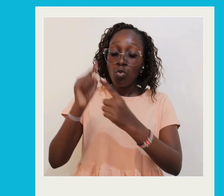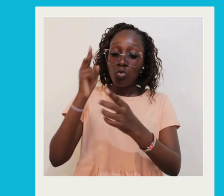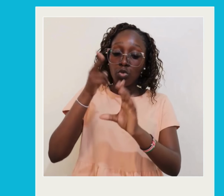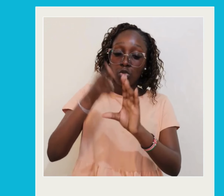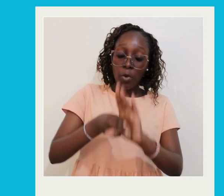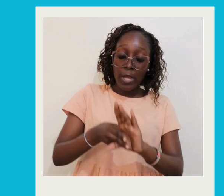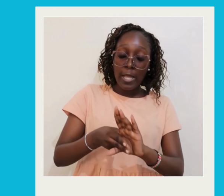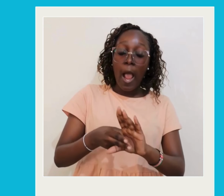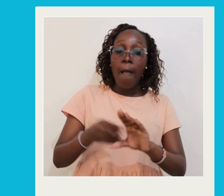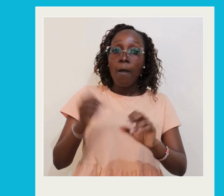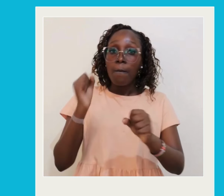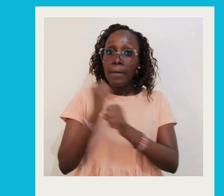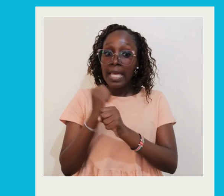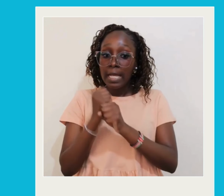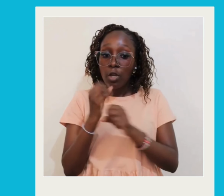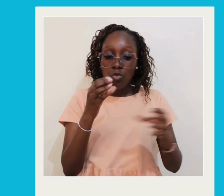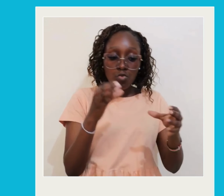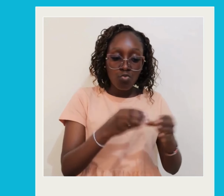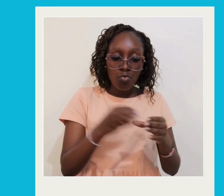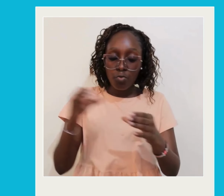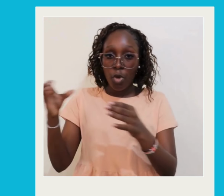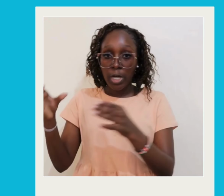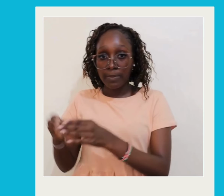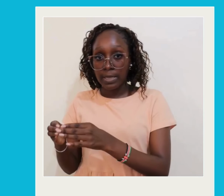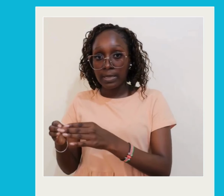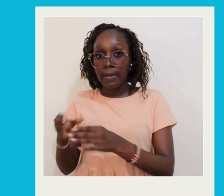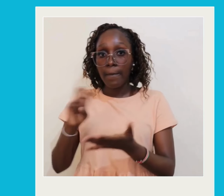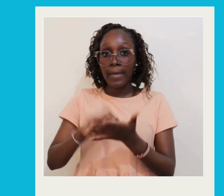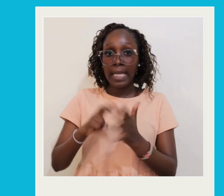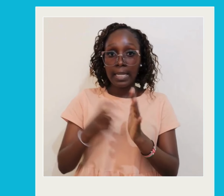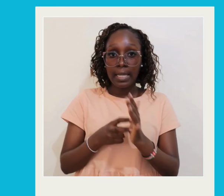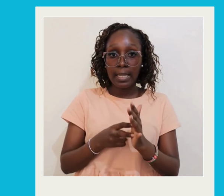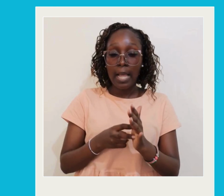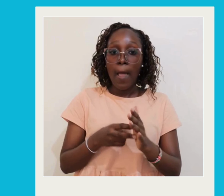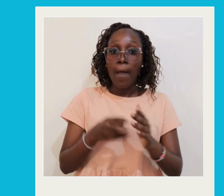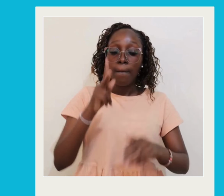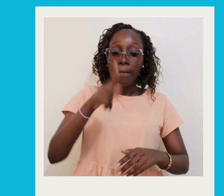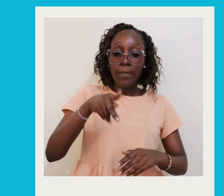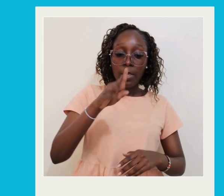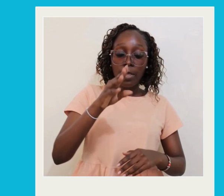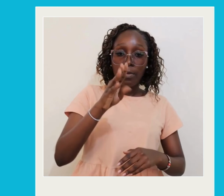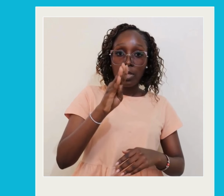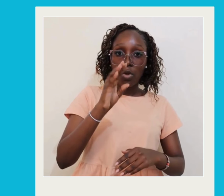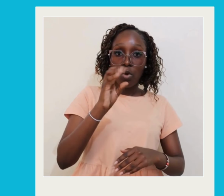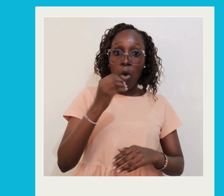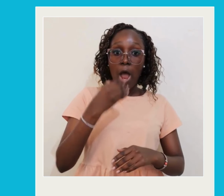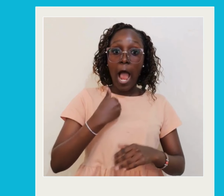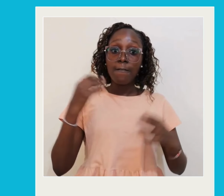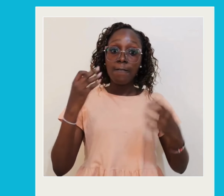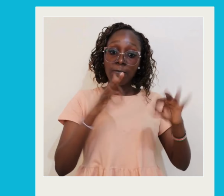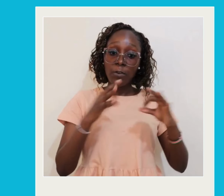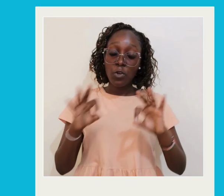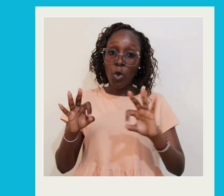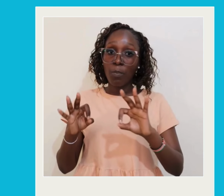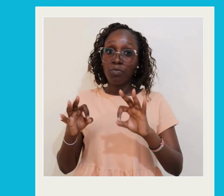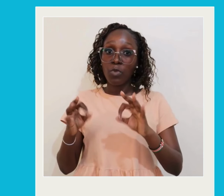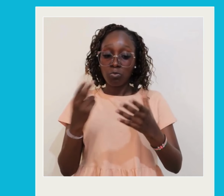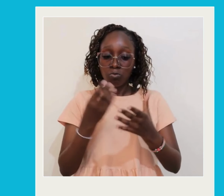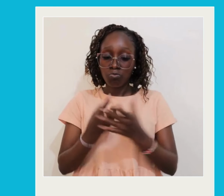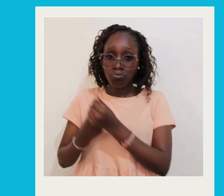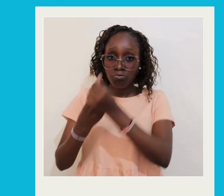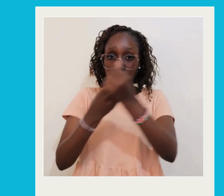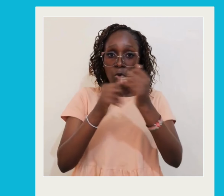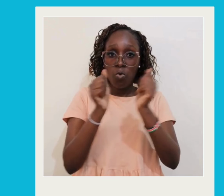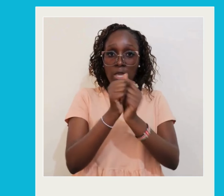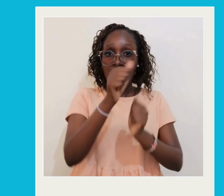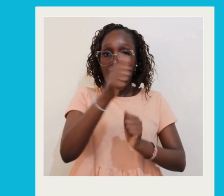Under the PBO Act, PBOs have the right to form, join, and participate in forums.